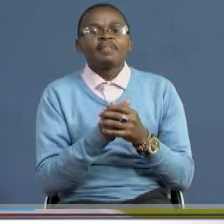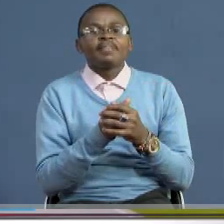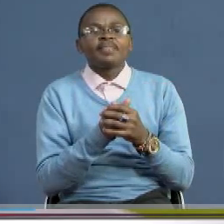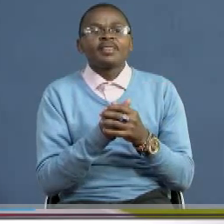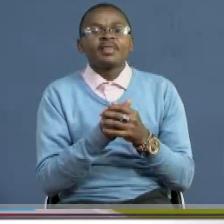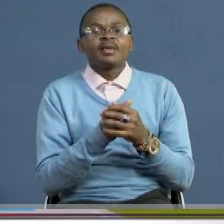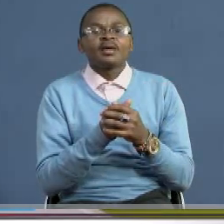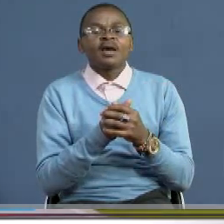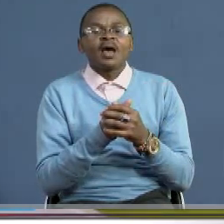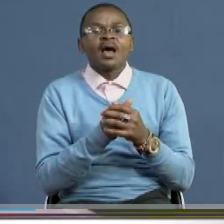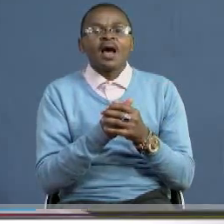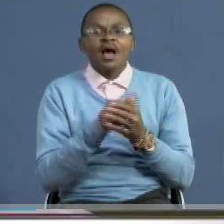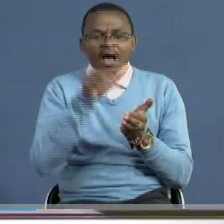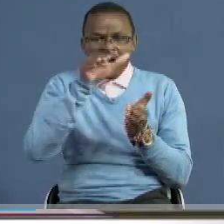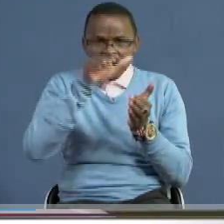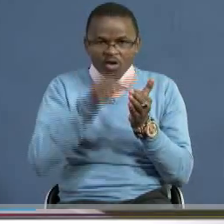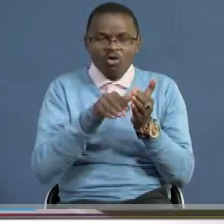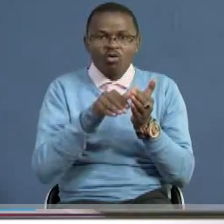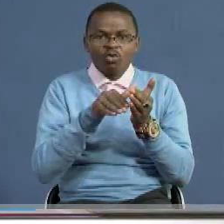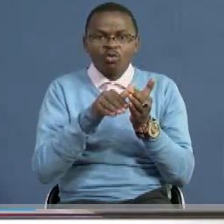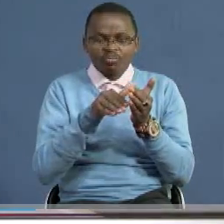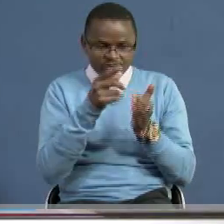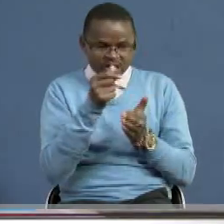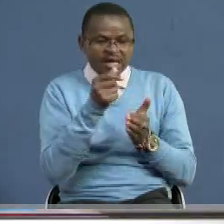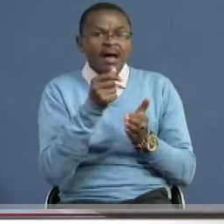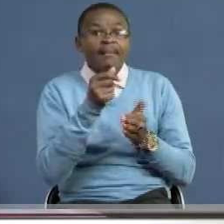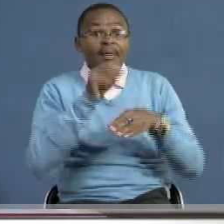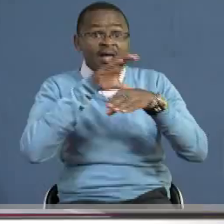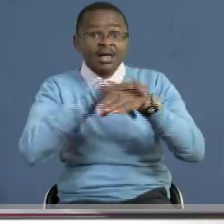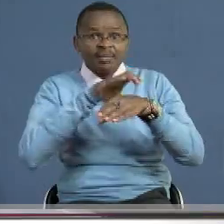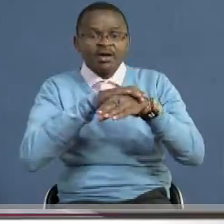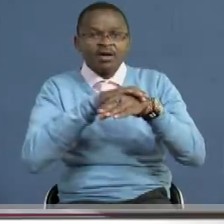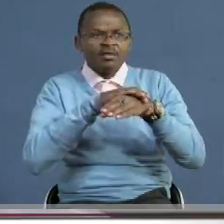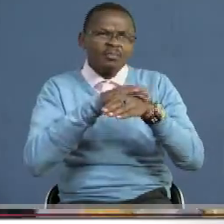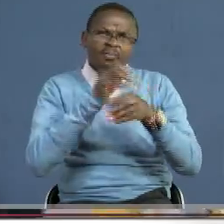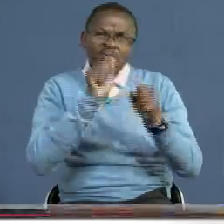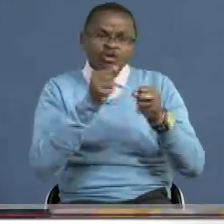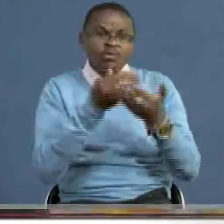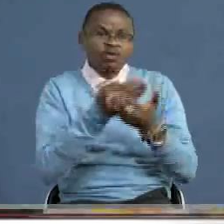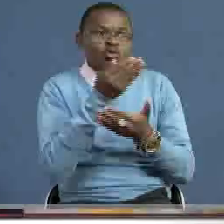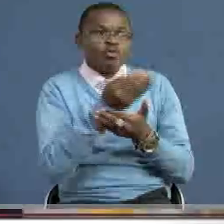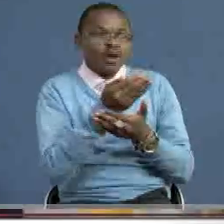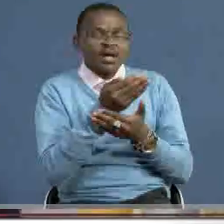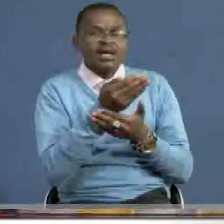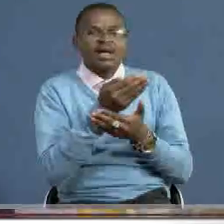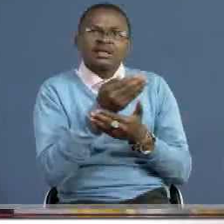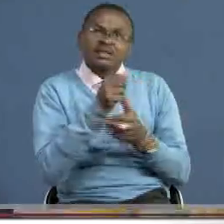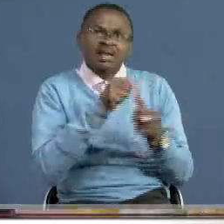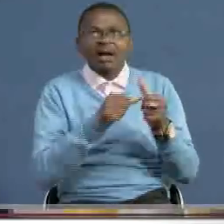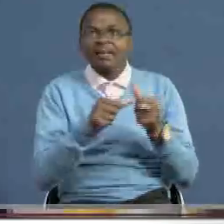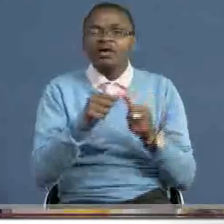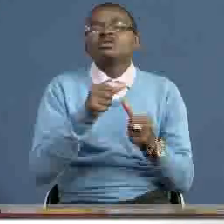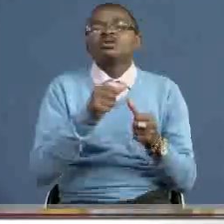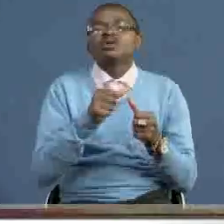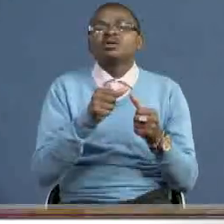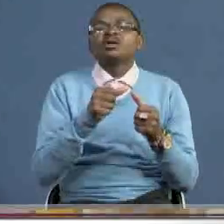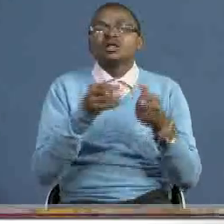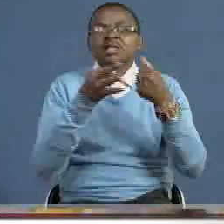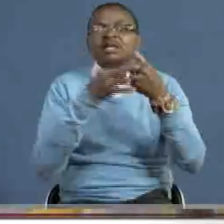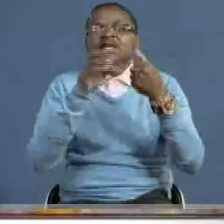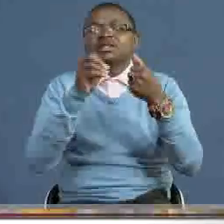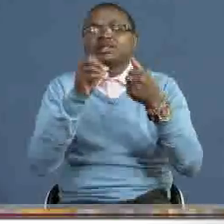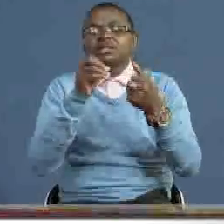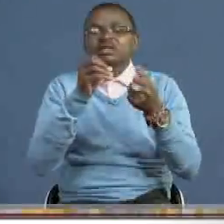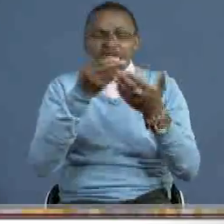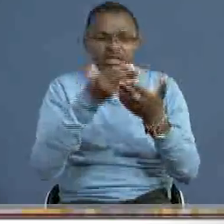a low-income earner is able to purchase from a local chemist, and I think it goes at around 80